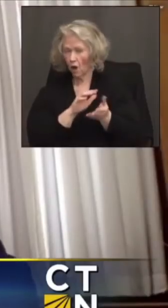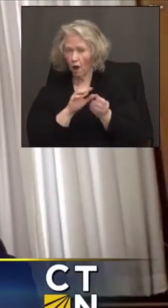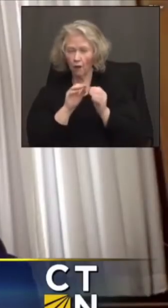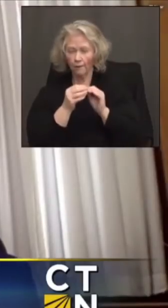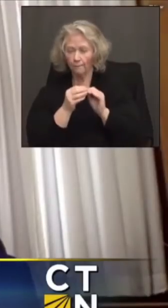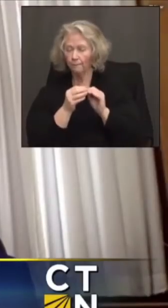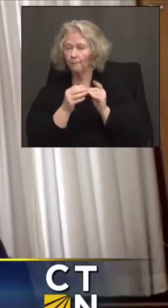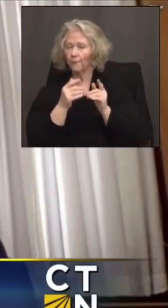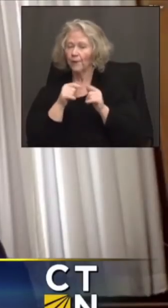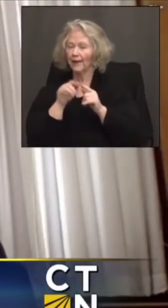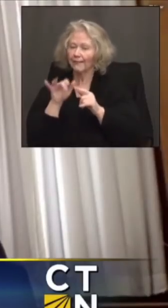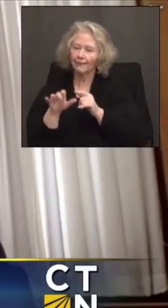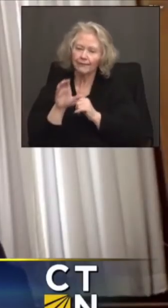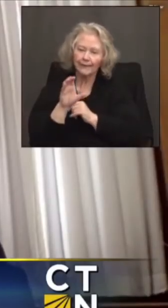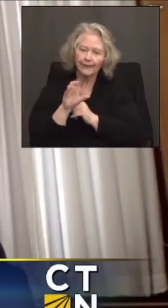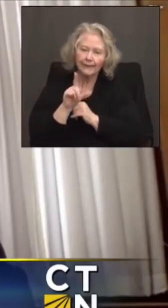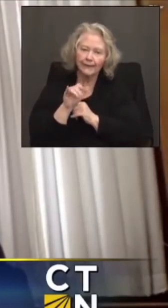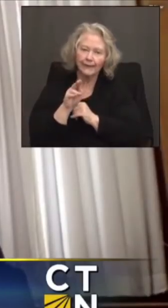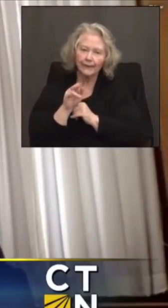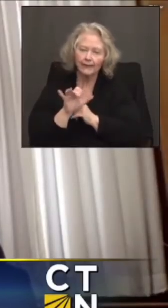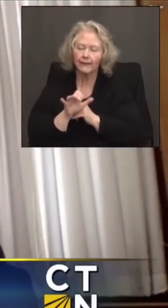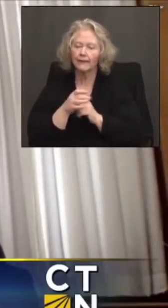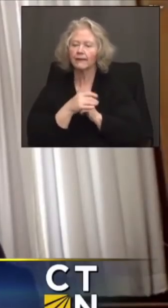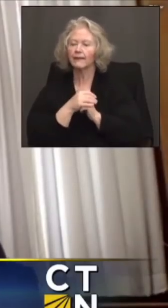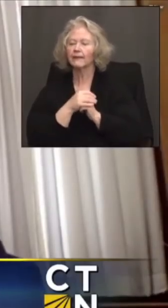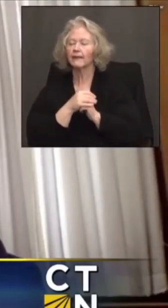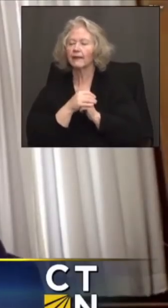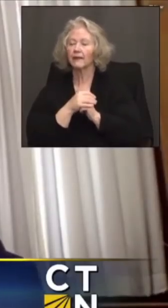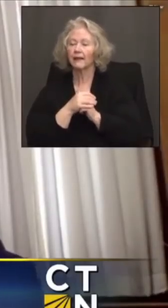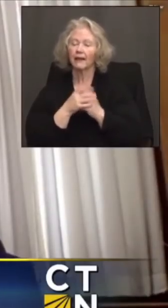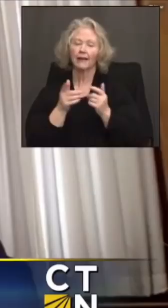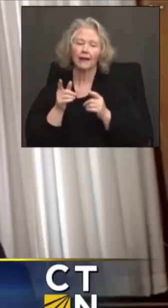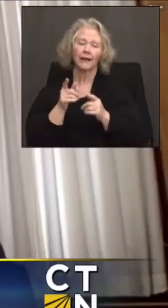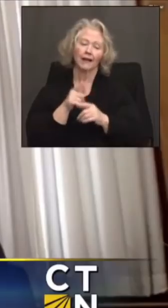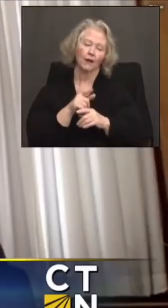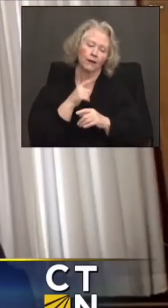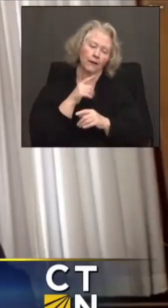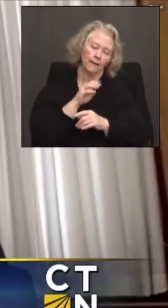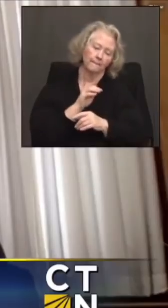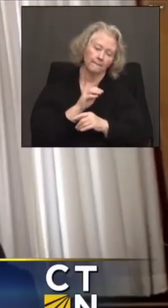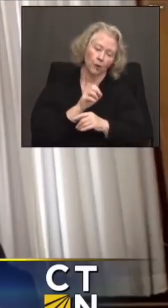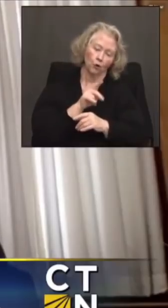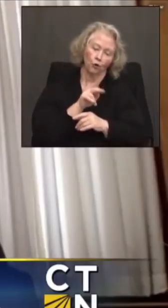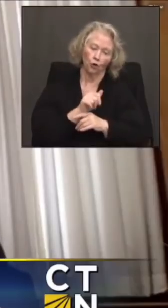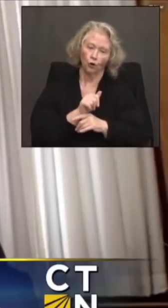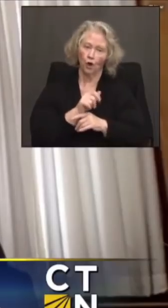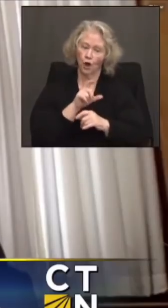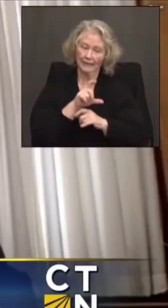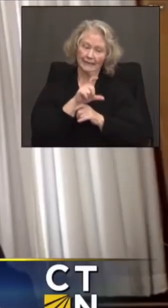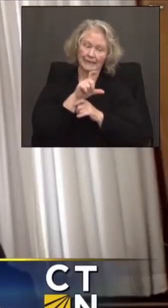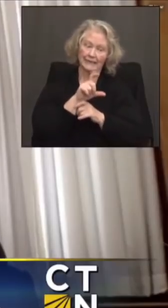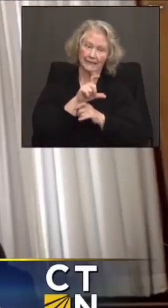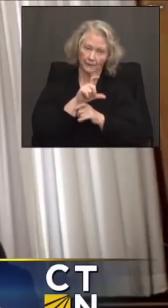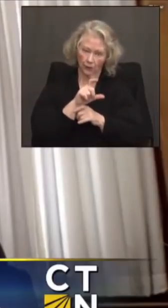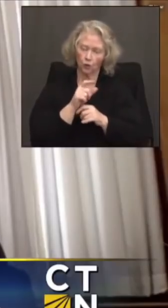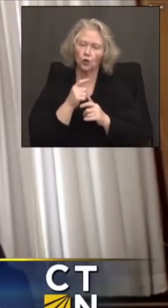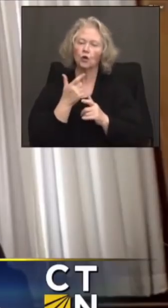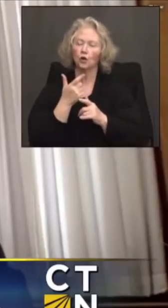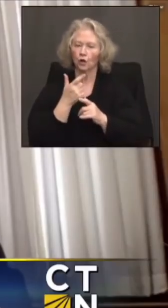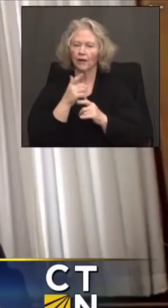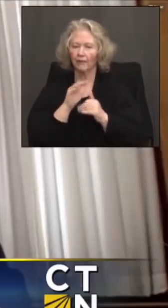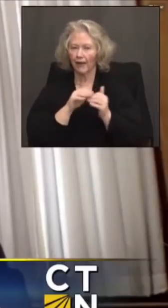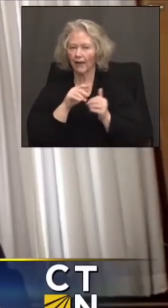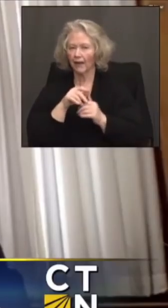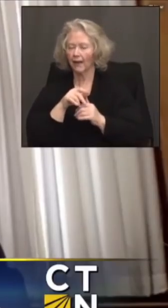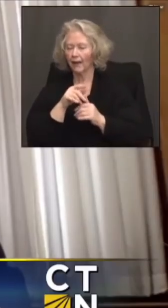in a particular clinic, with Moderna and a larger size vial, we will have probably an